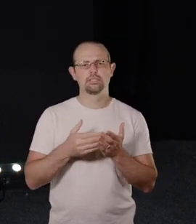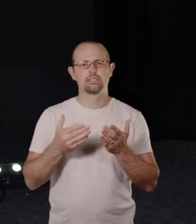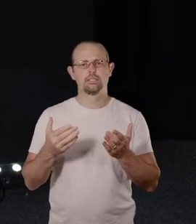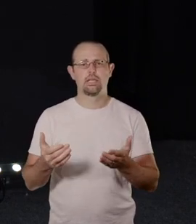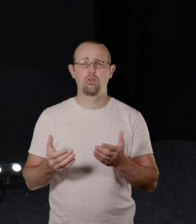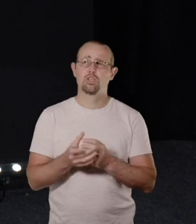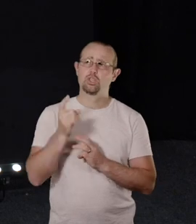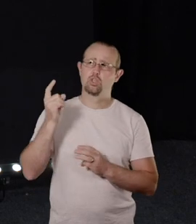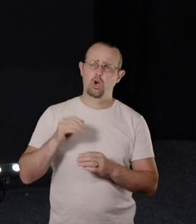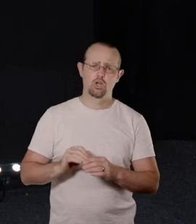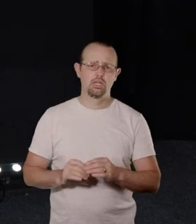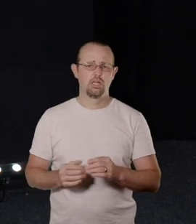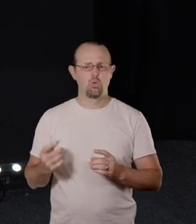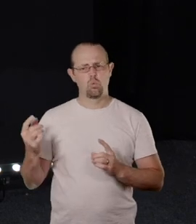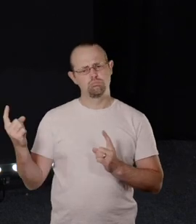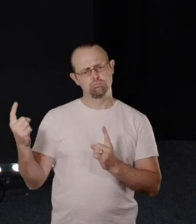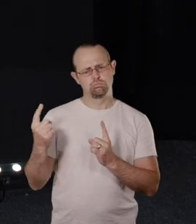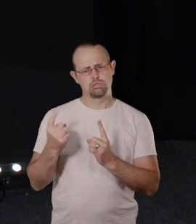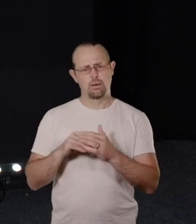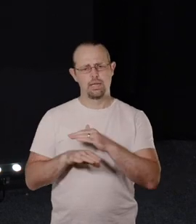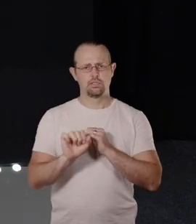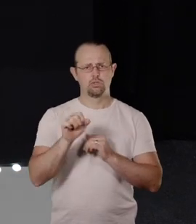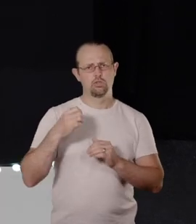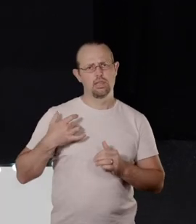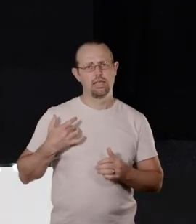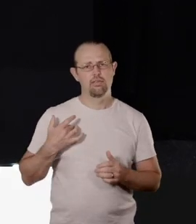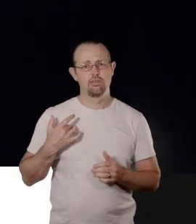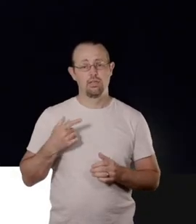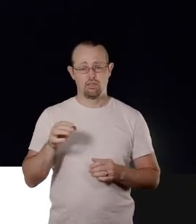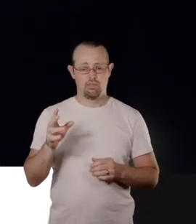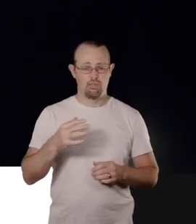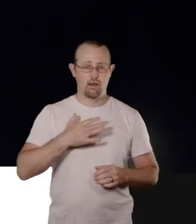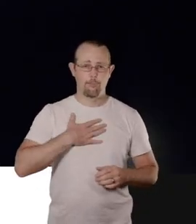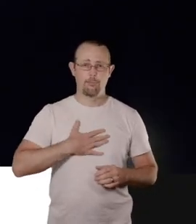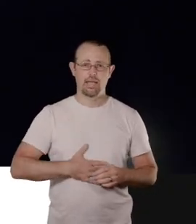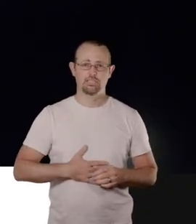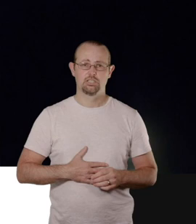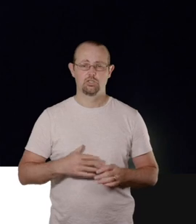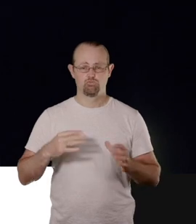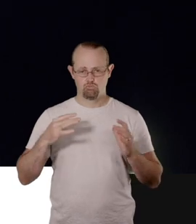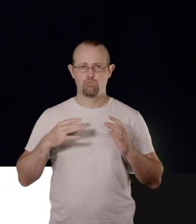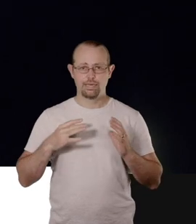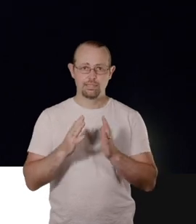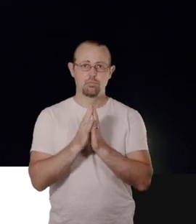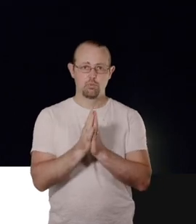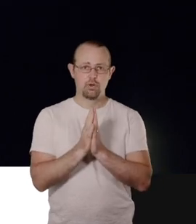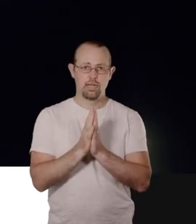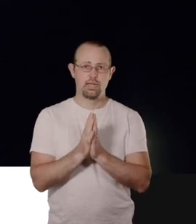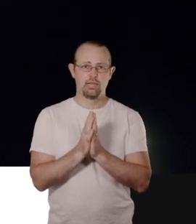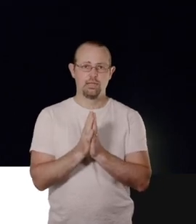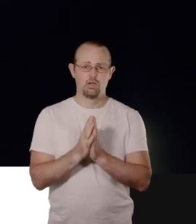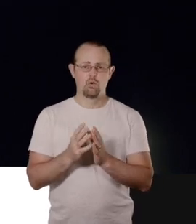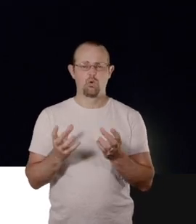there are pastors online today ready to pray with you. You can click the live prayer button as soon as we've prayed this prayer